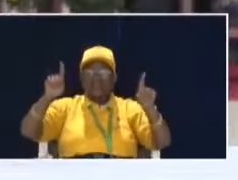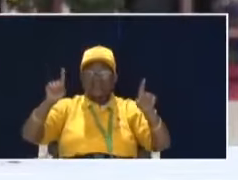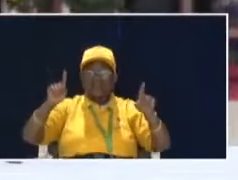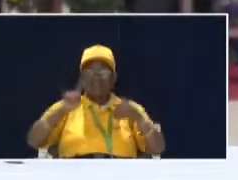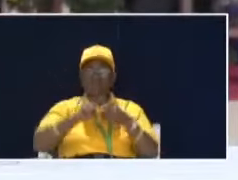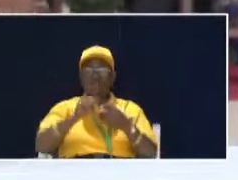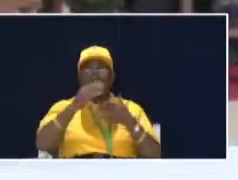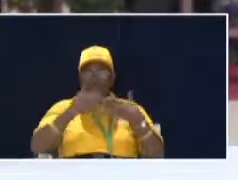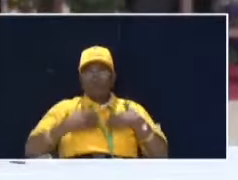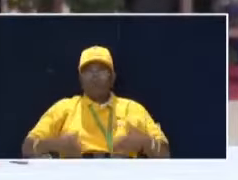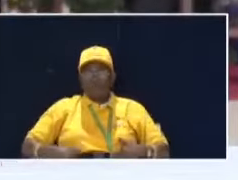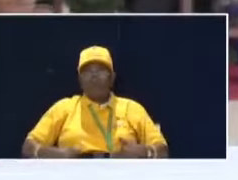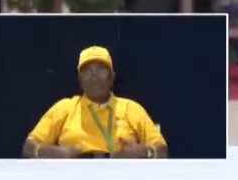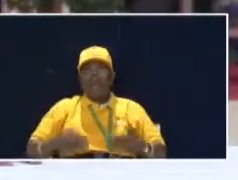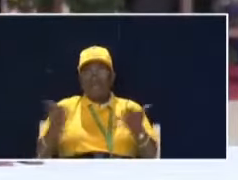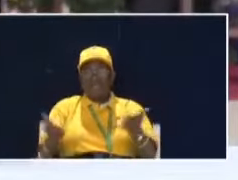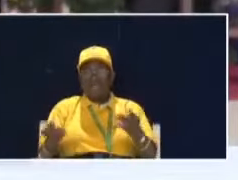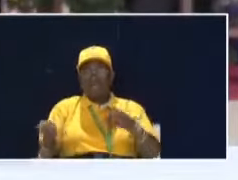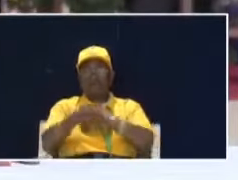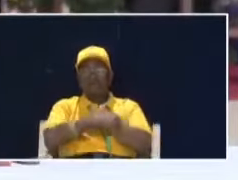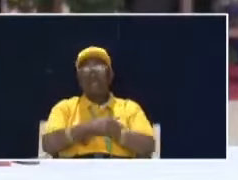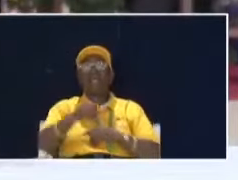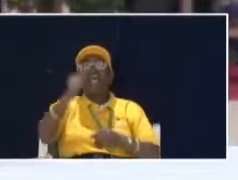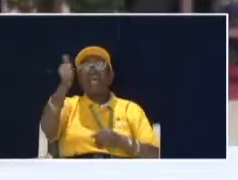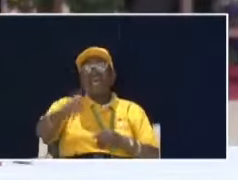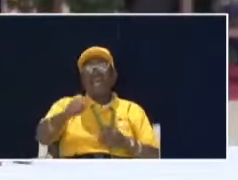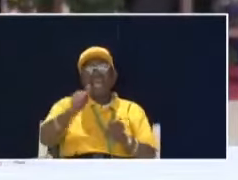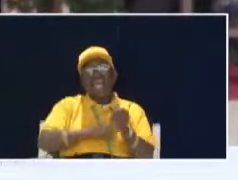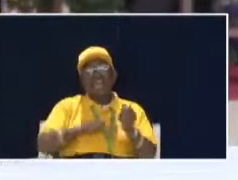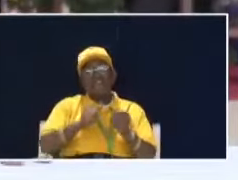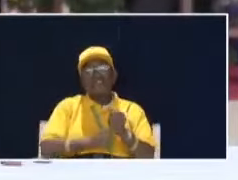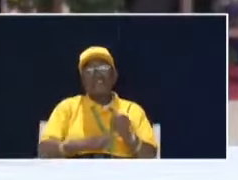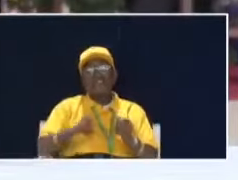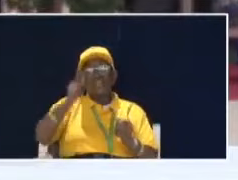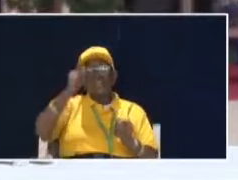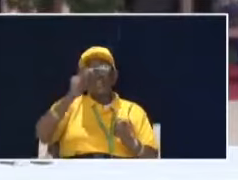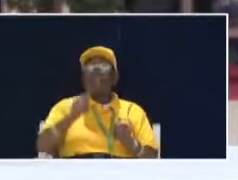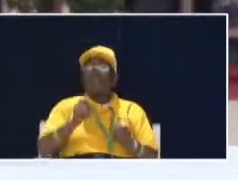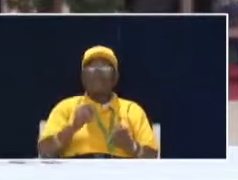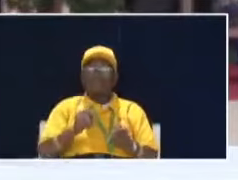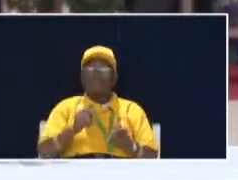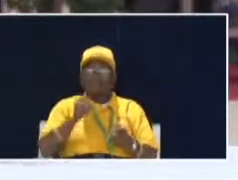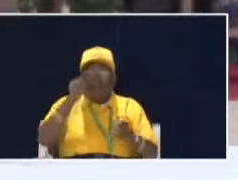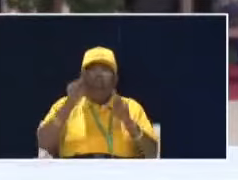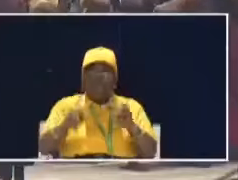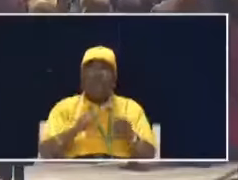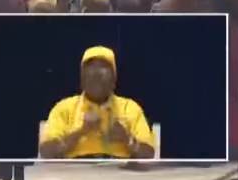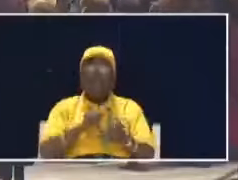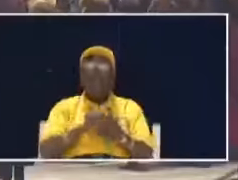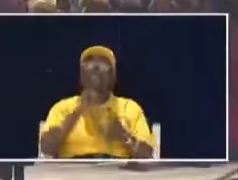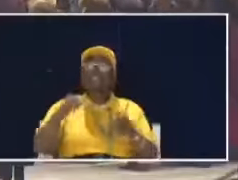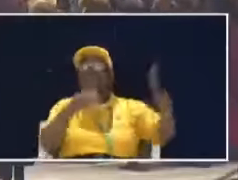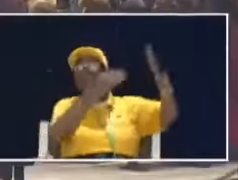every tormentor of your family will not see the end of this month.